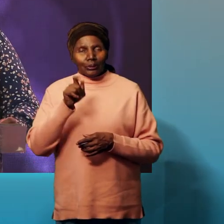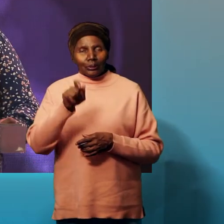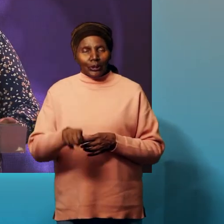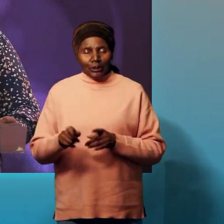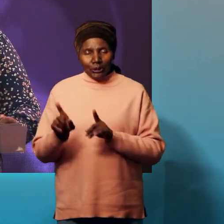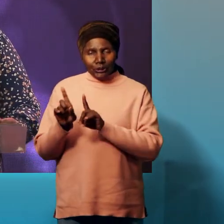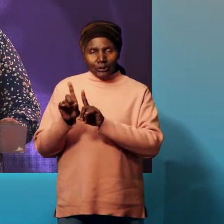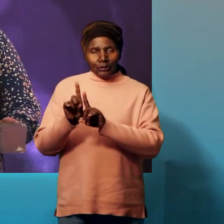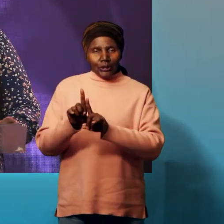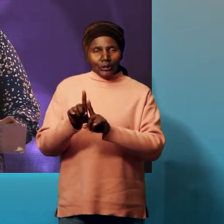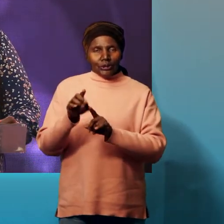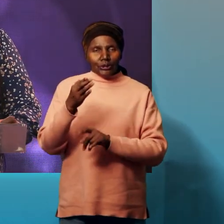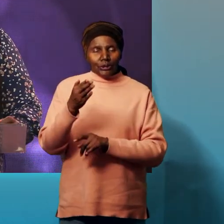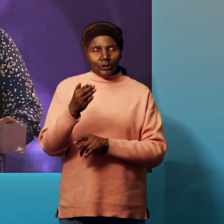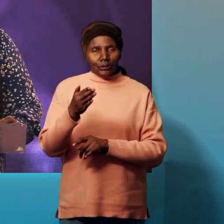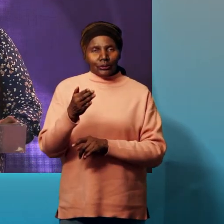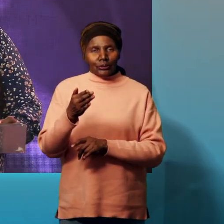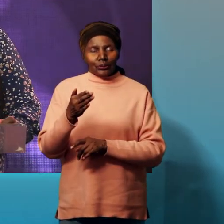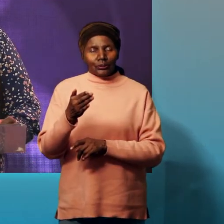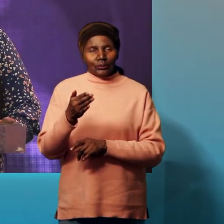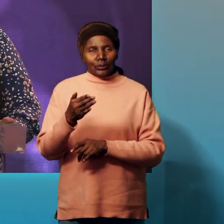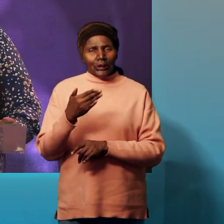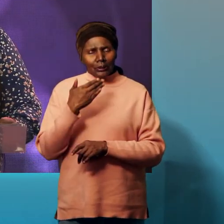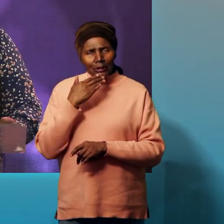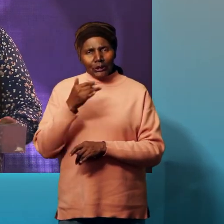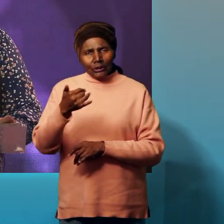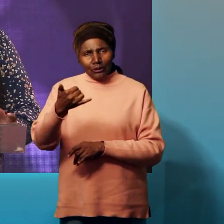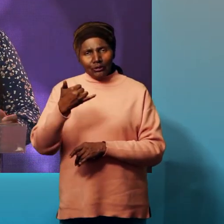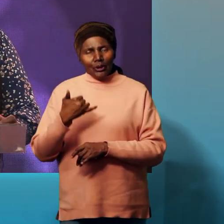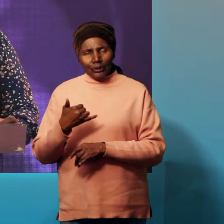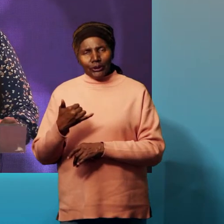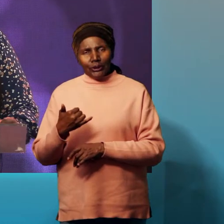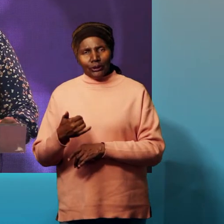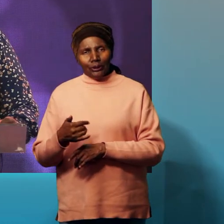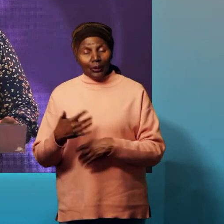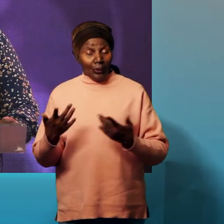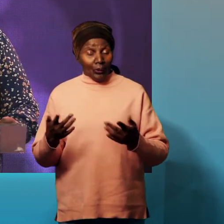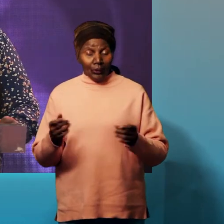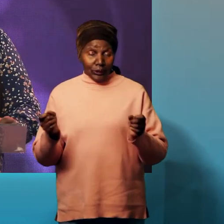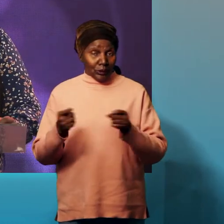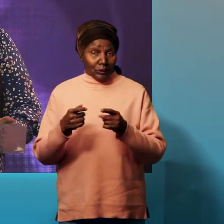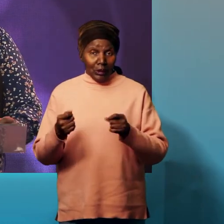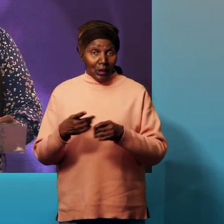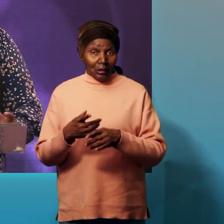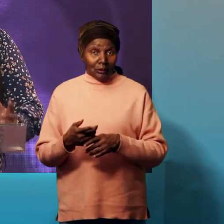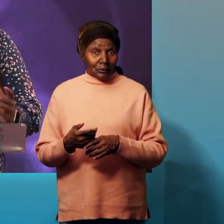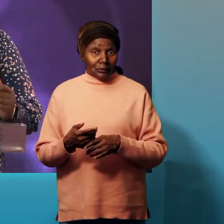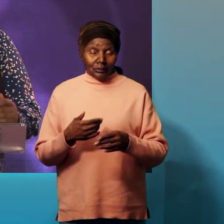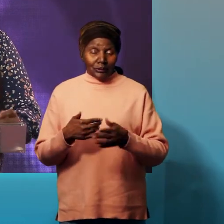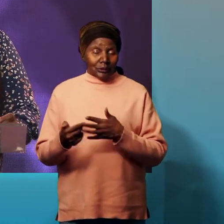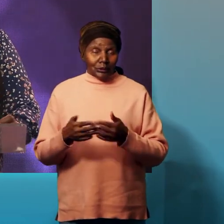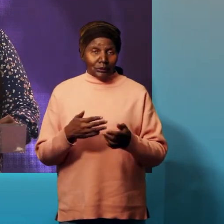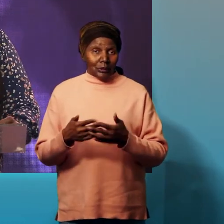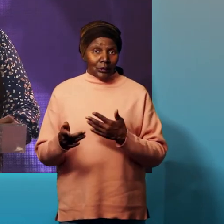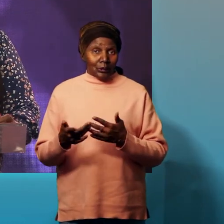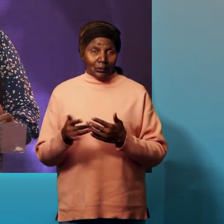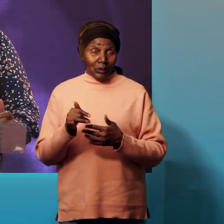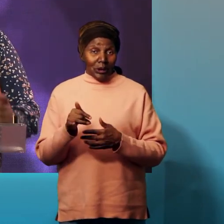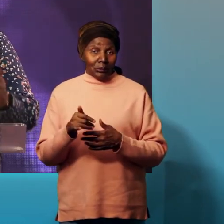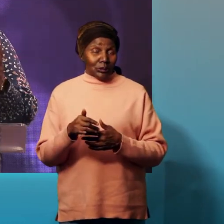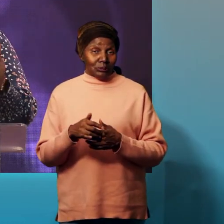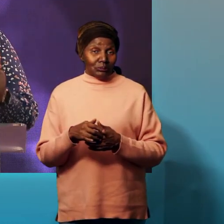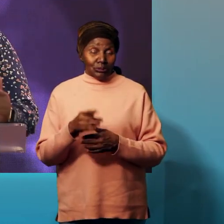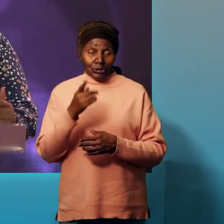please give us a call so that our duty pastor may be able to speak to you tomorrow on our pastoral